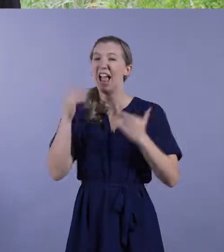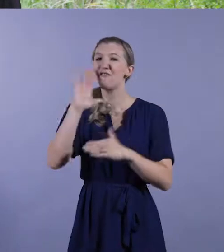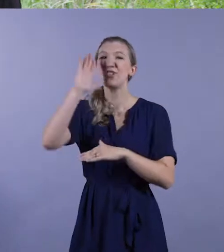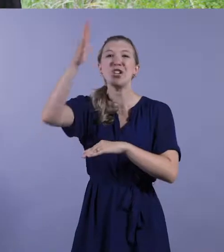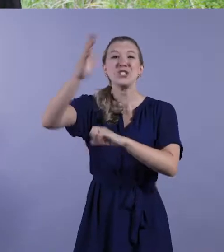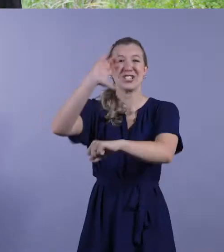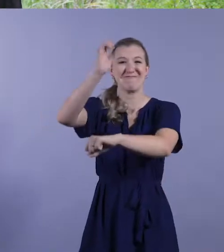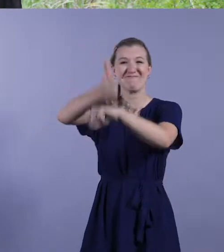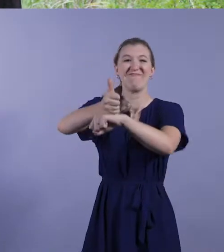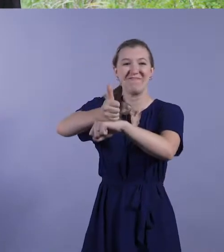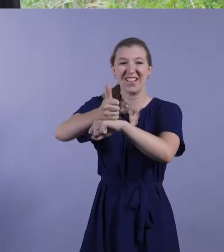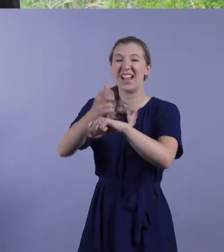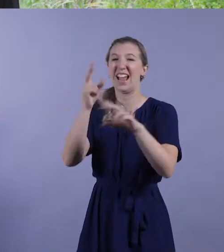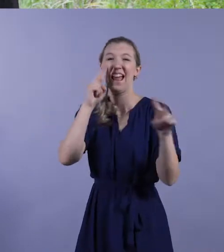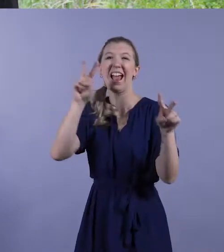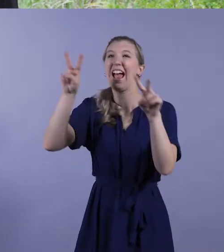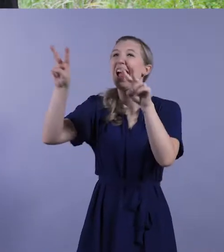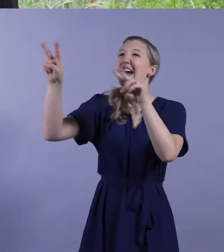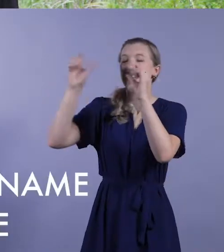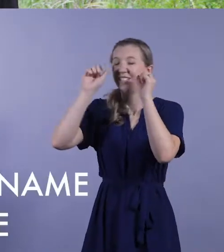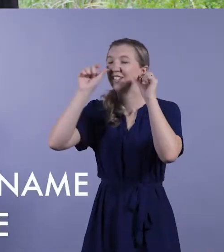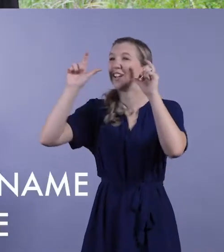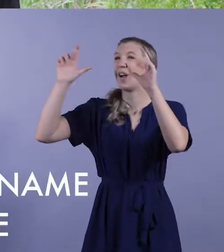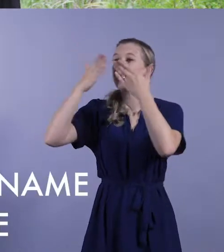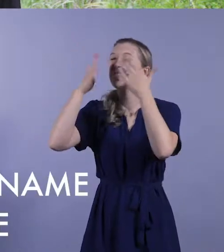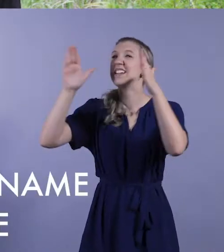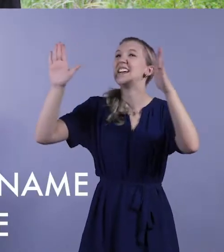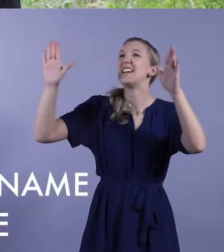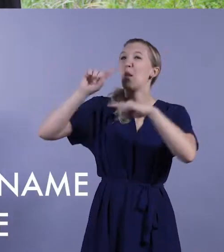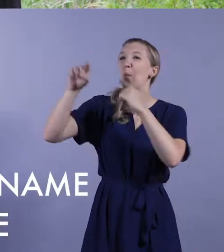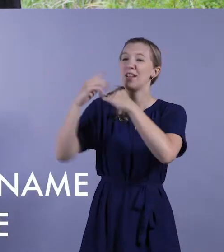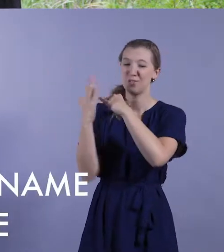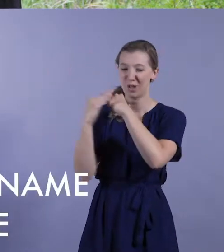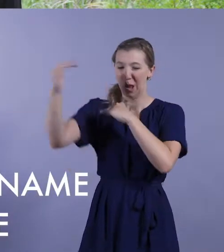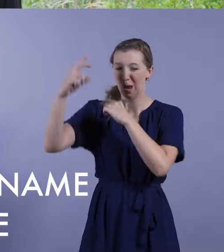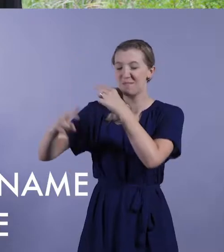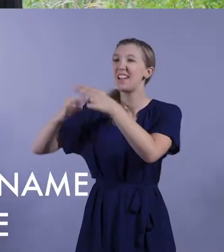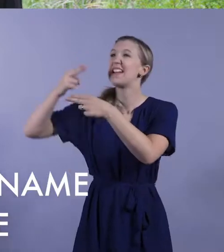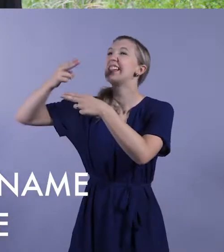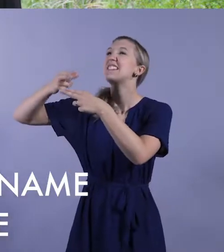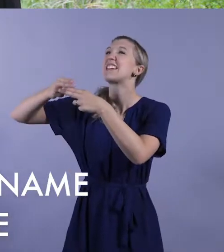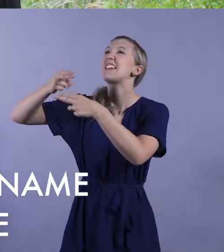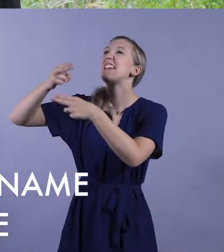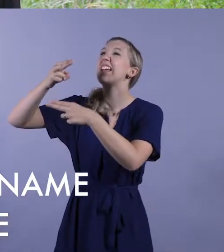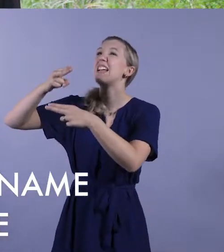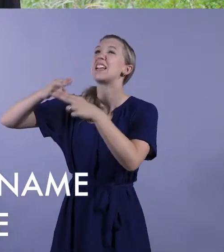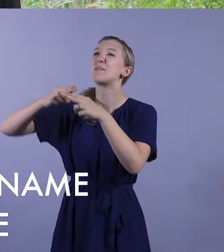a future, my eyes are open. It's when you call my name.